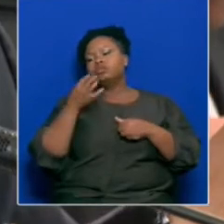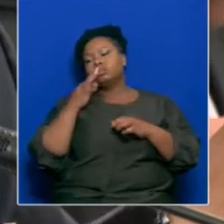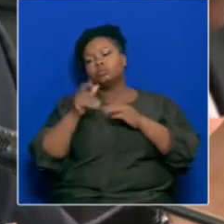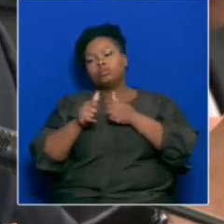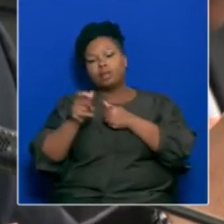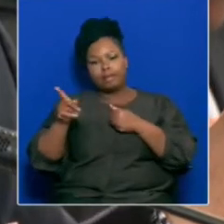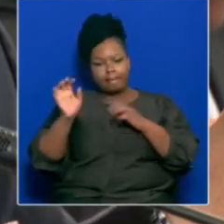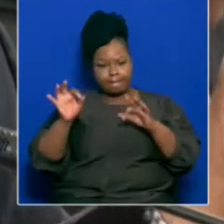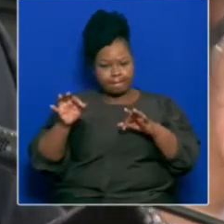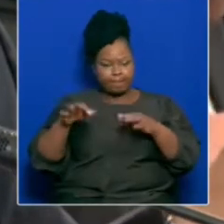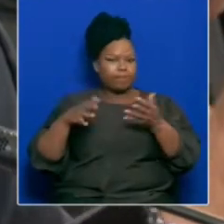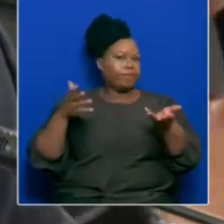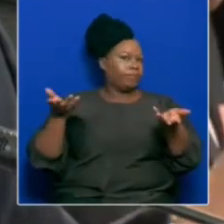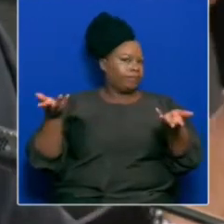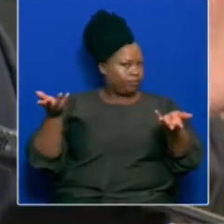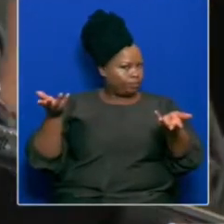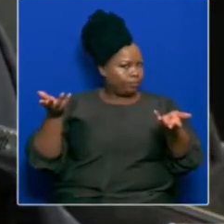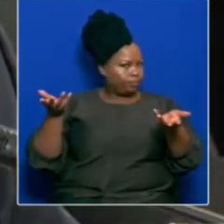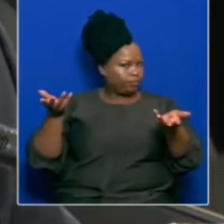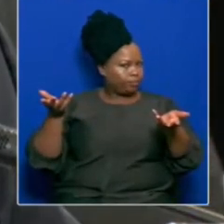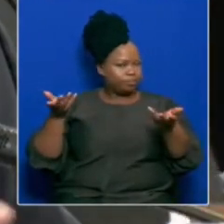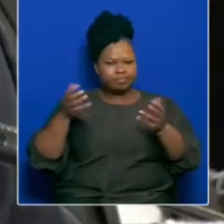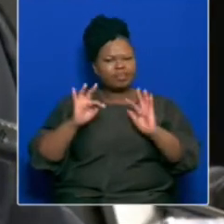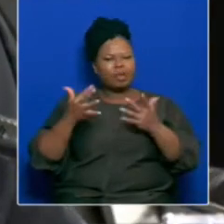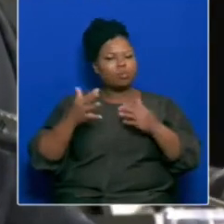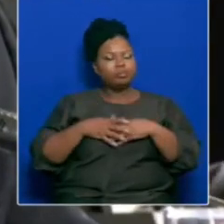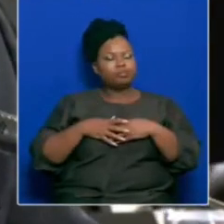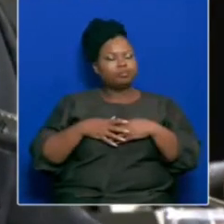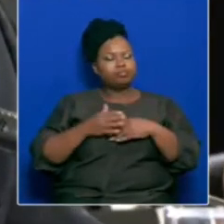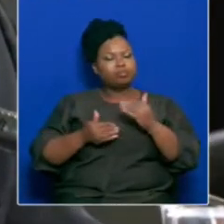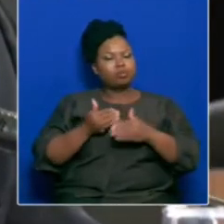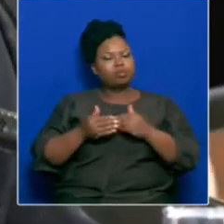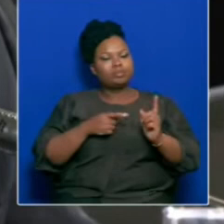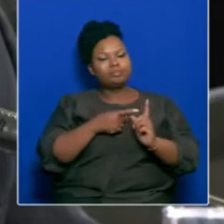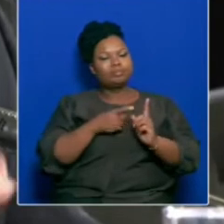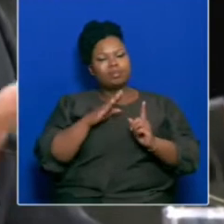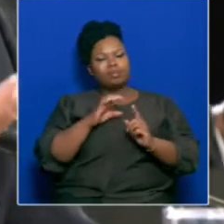Or how exactly is the BC